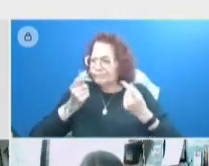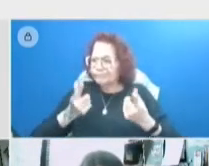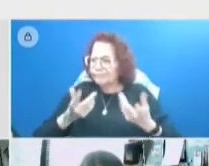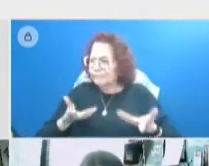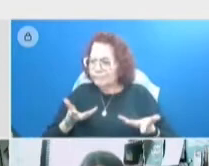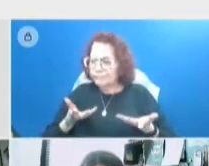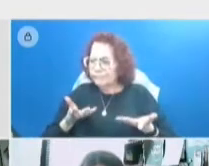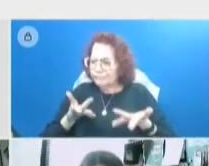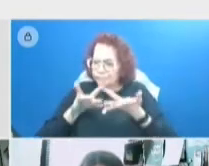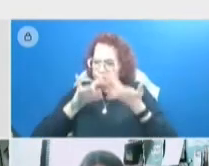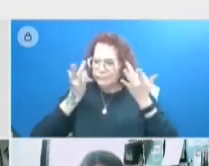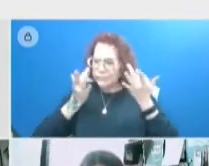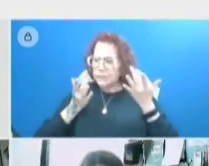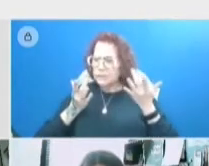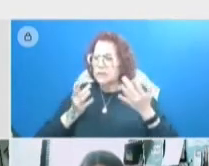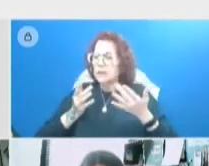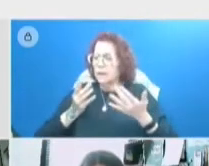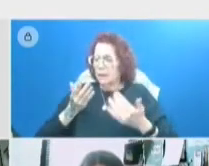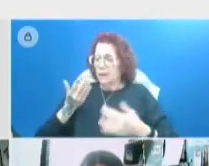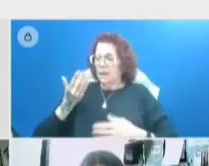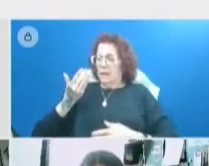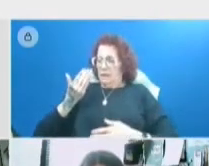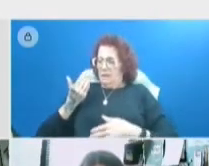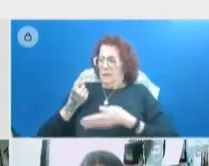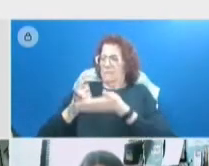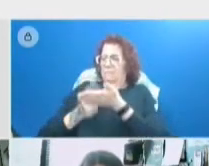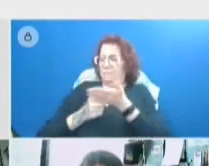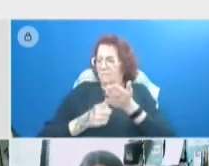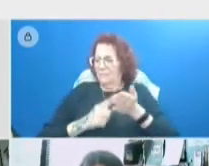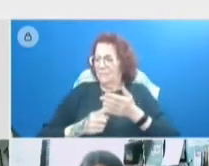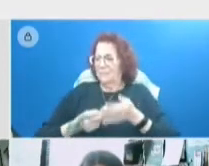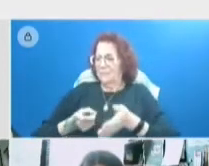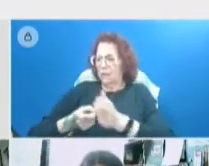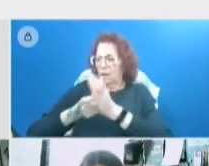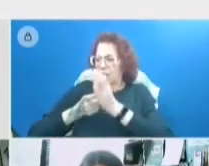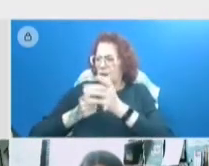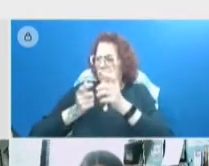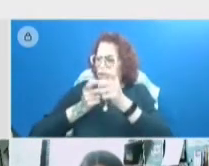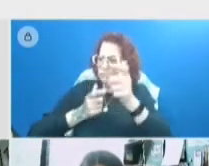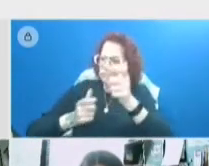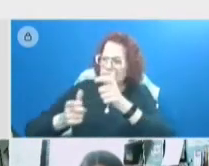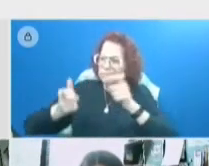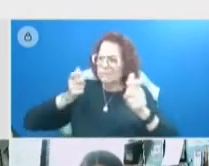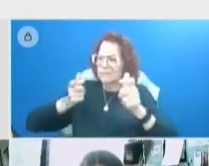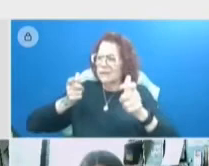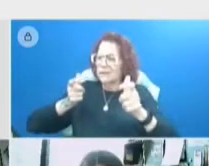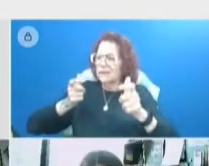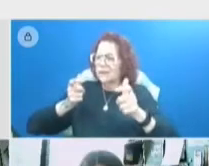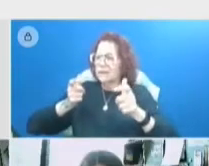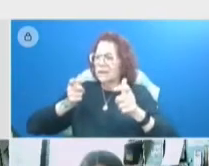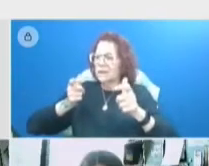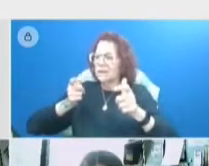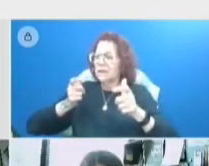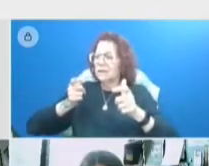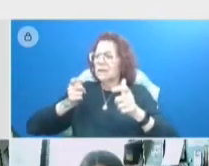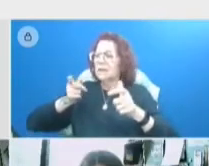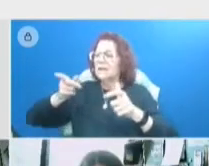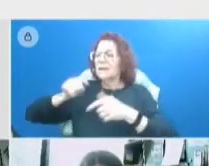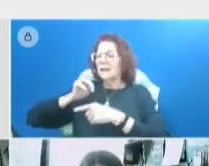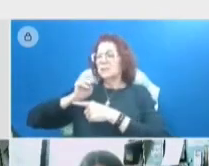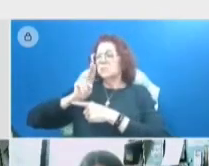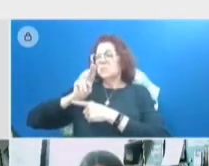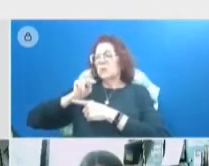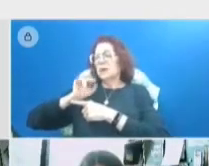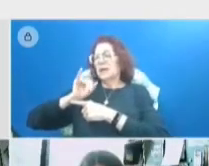statute that requires the largest municipality in a county to have an early voting site. And that to me is a different thing than a